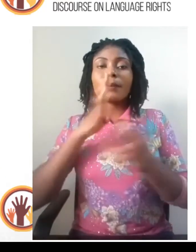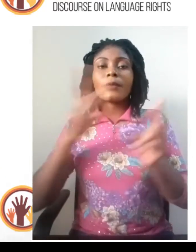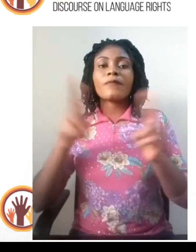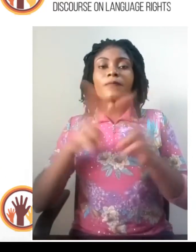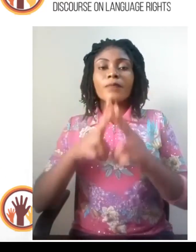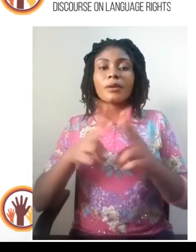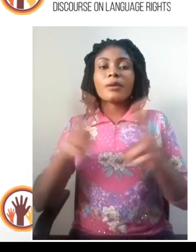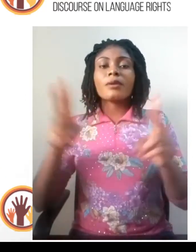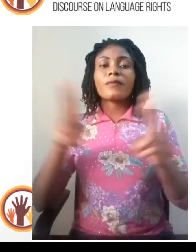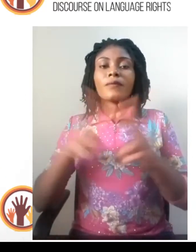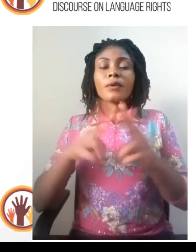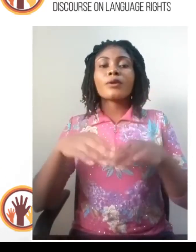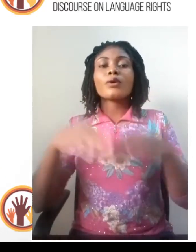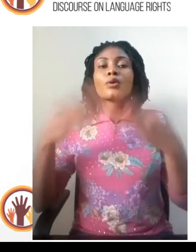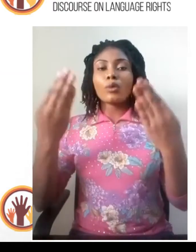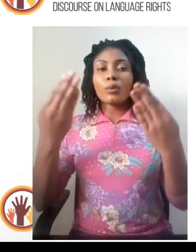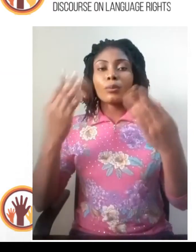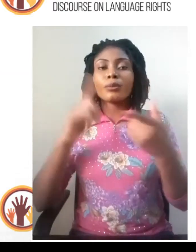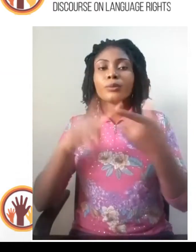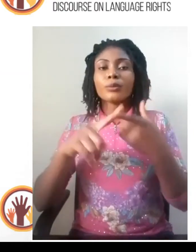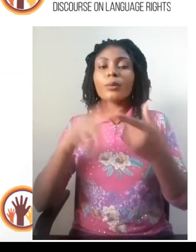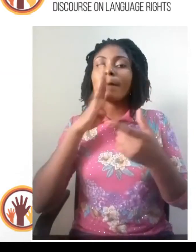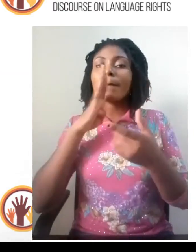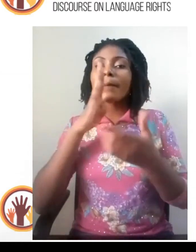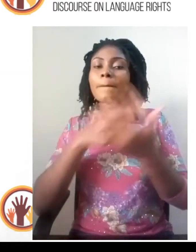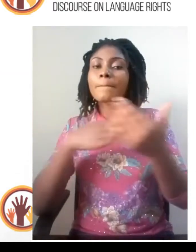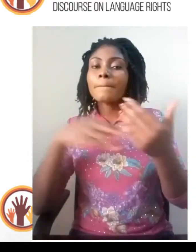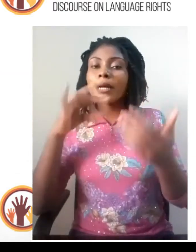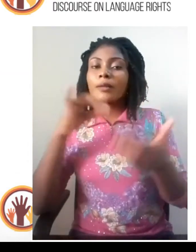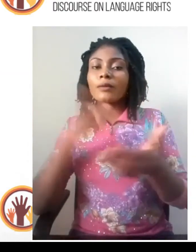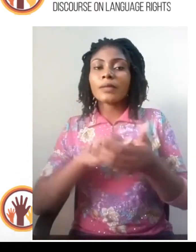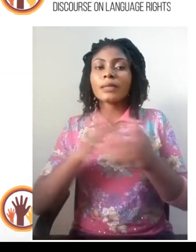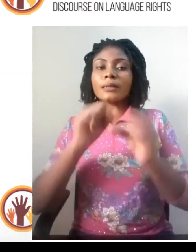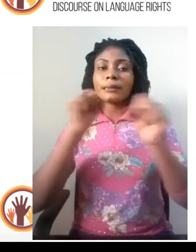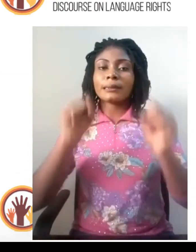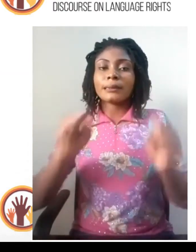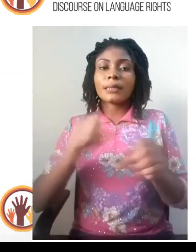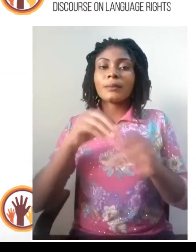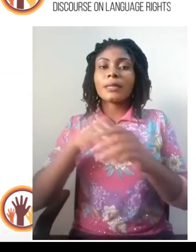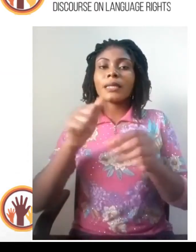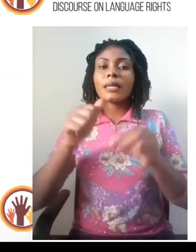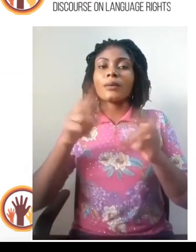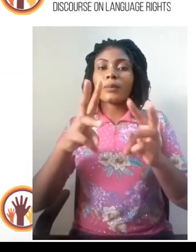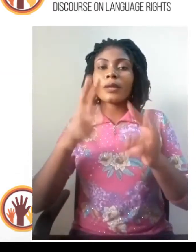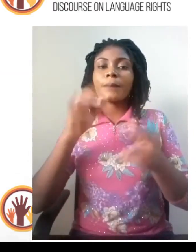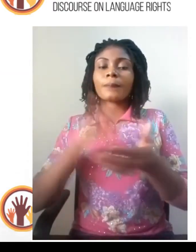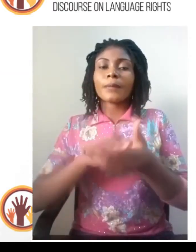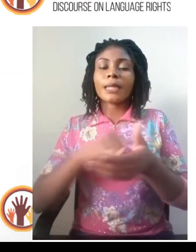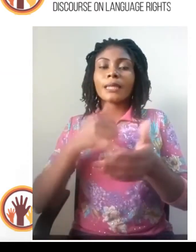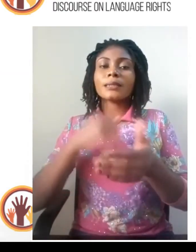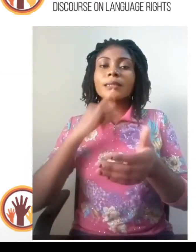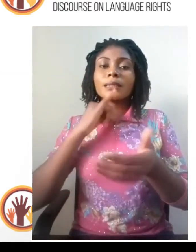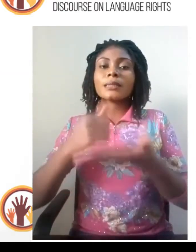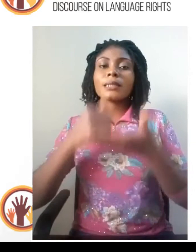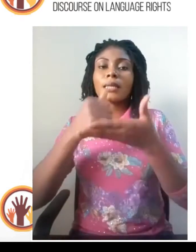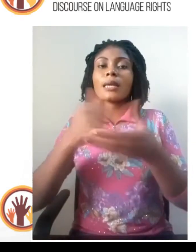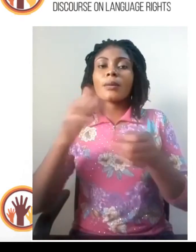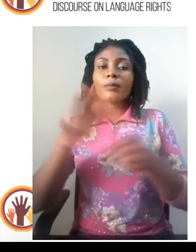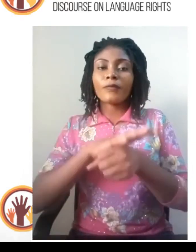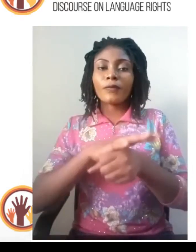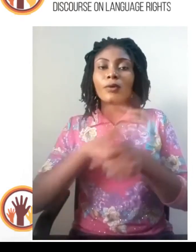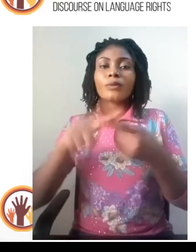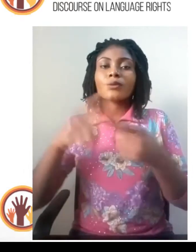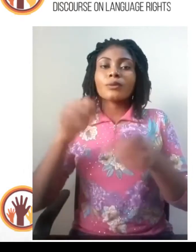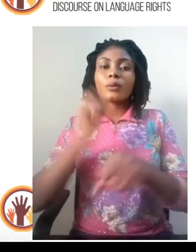very open to be part of the system in a way that is helpful to